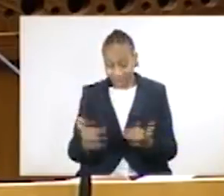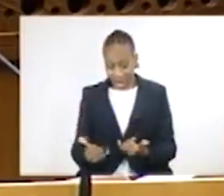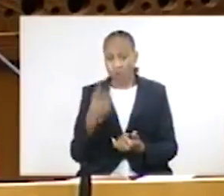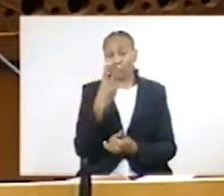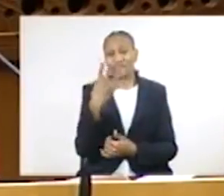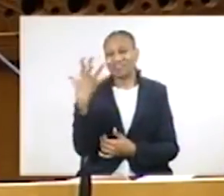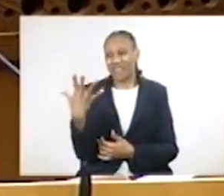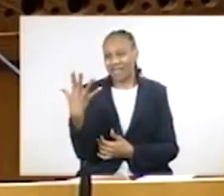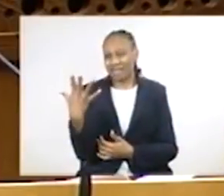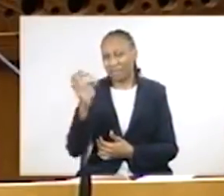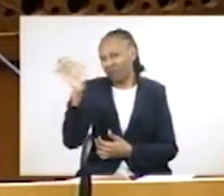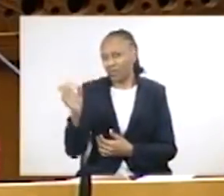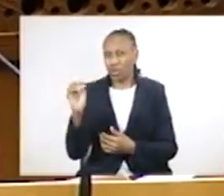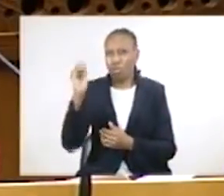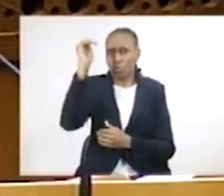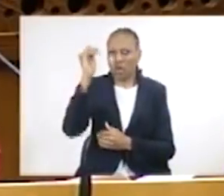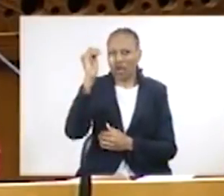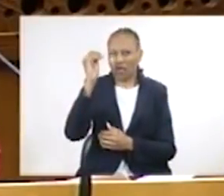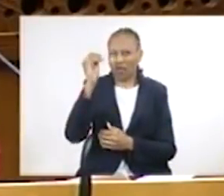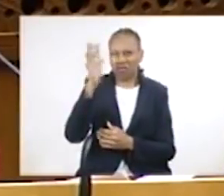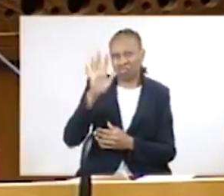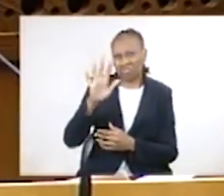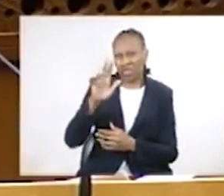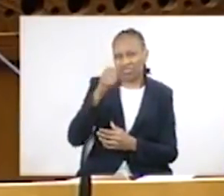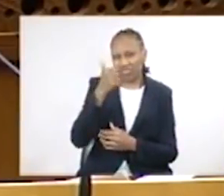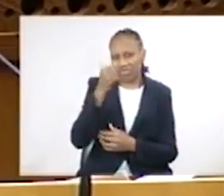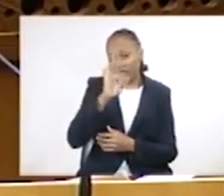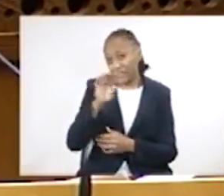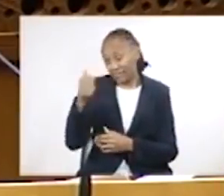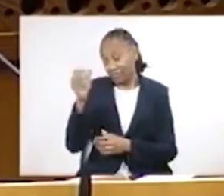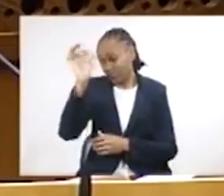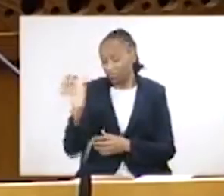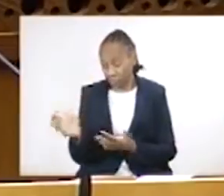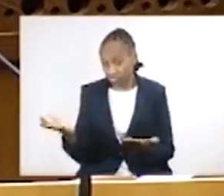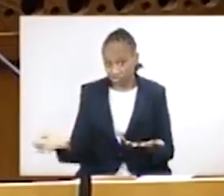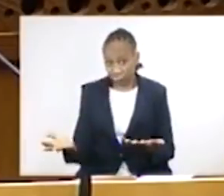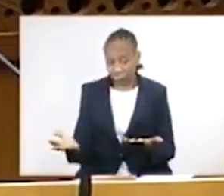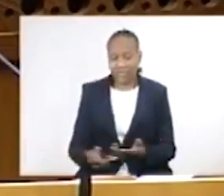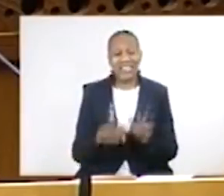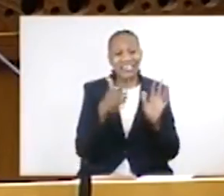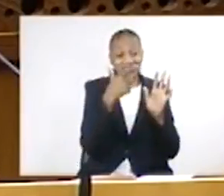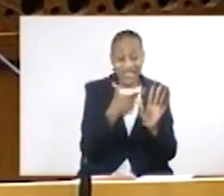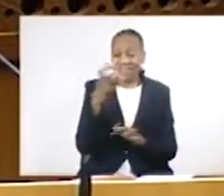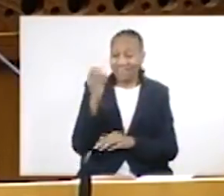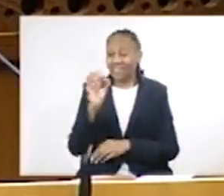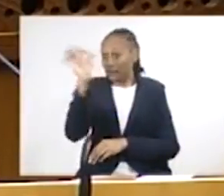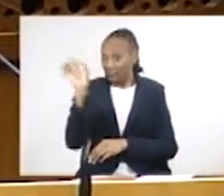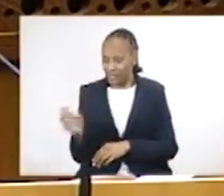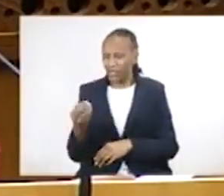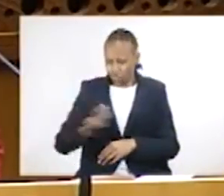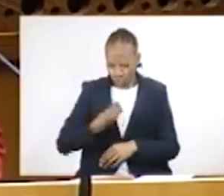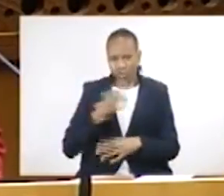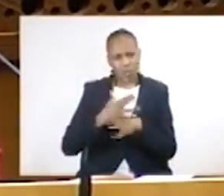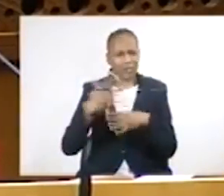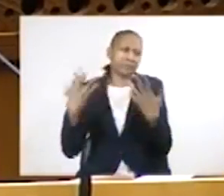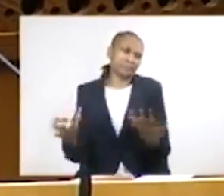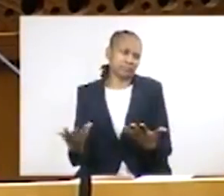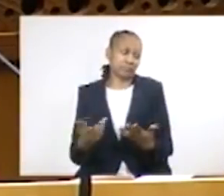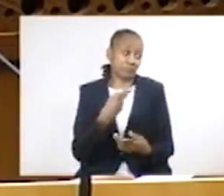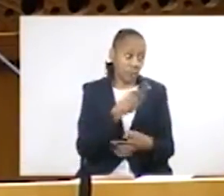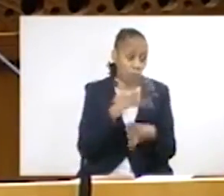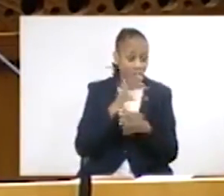20 years. However, you look at it, in 1995 unemployment was 15%, and